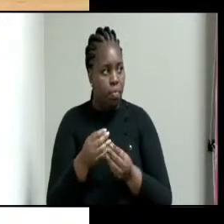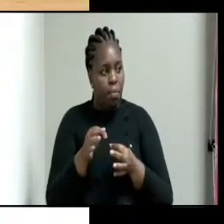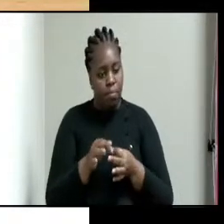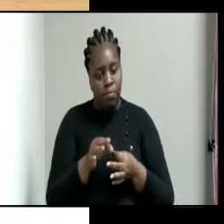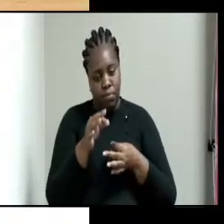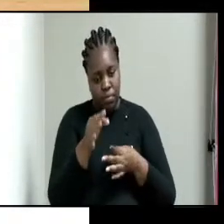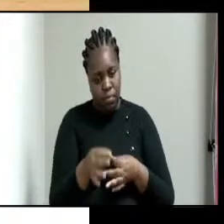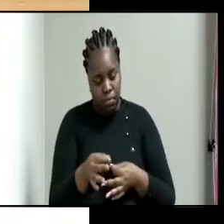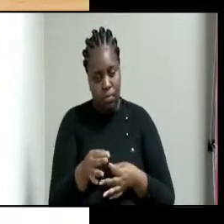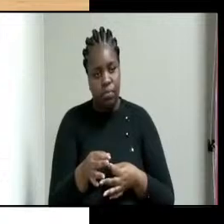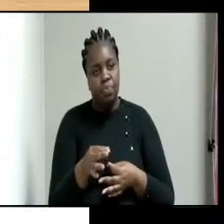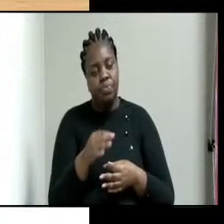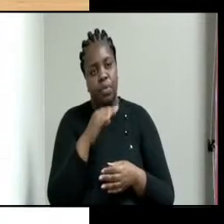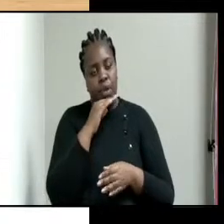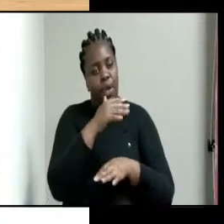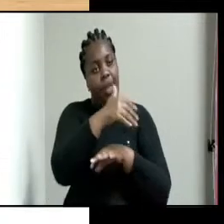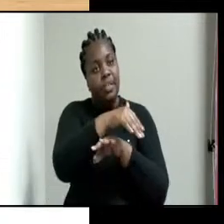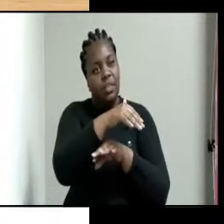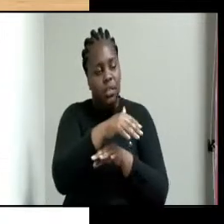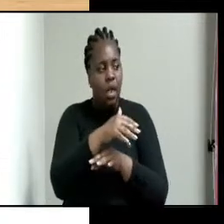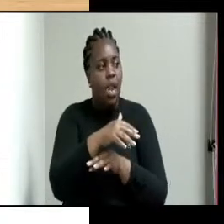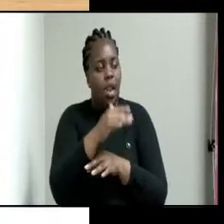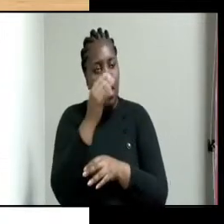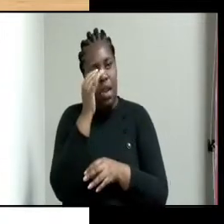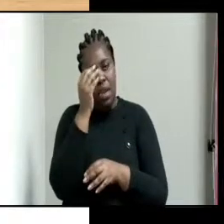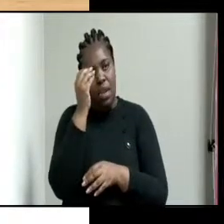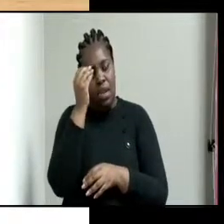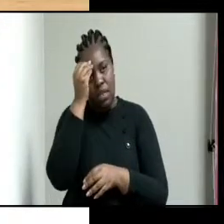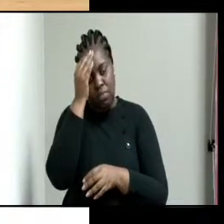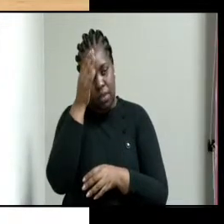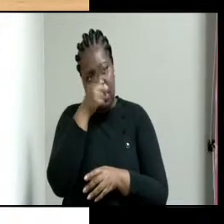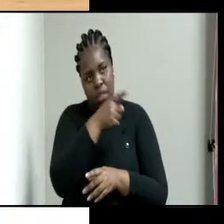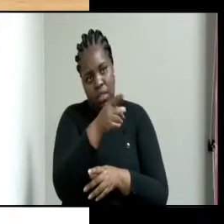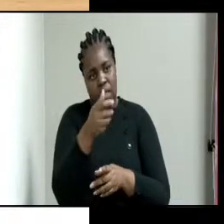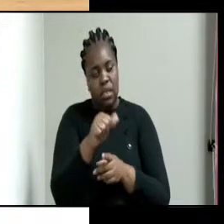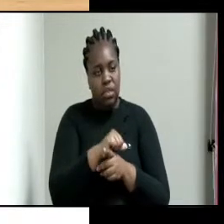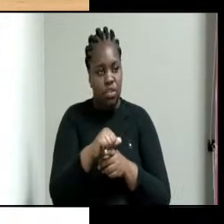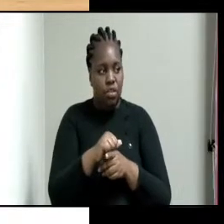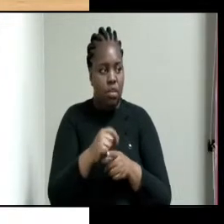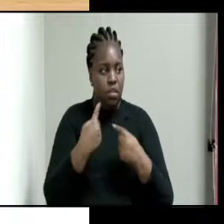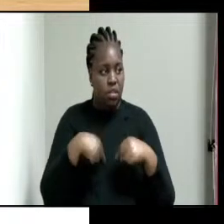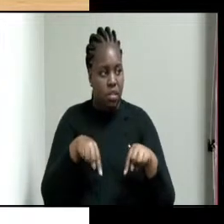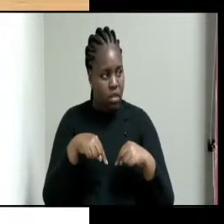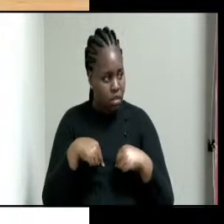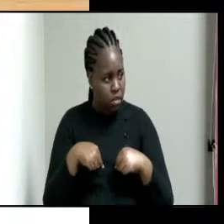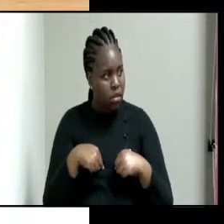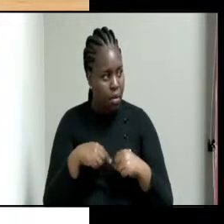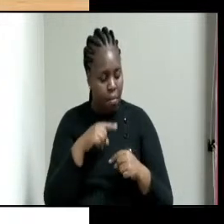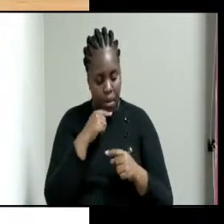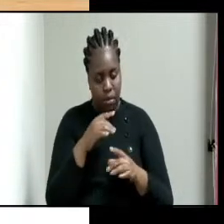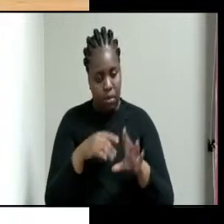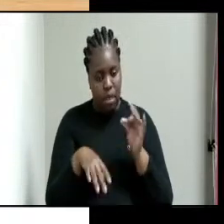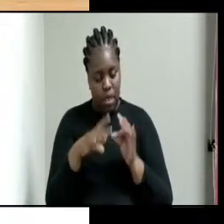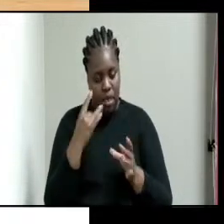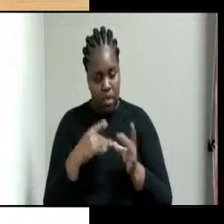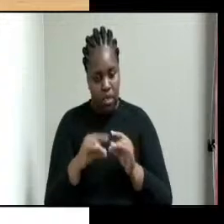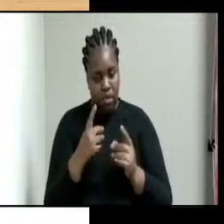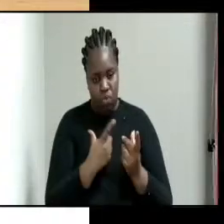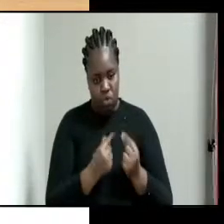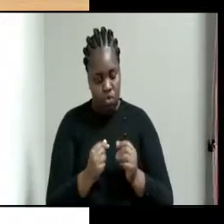external experts to come and train us on how to do analysis on the